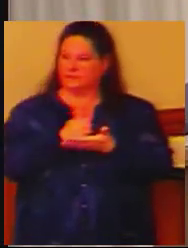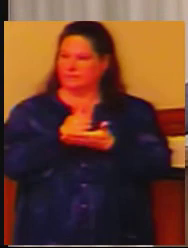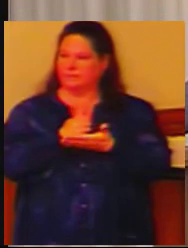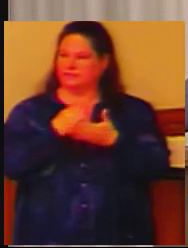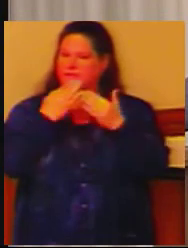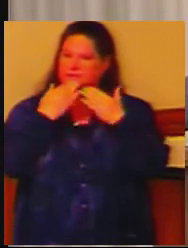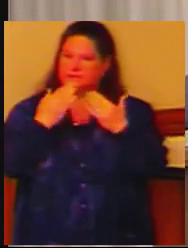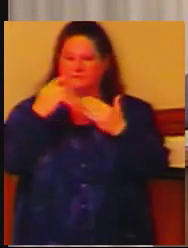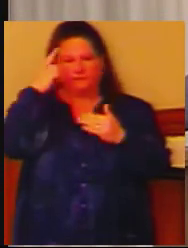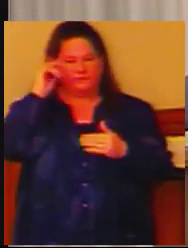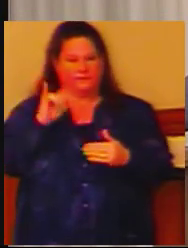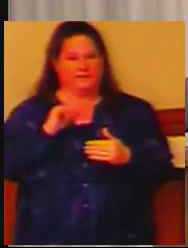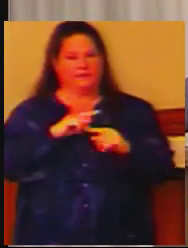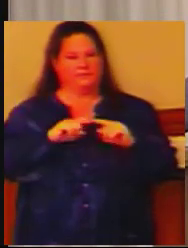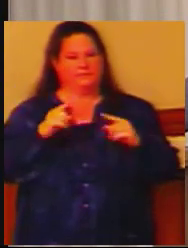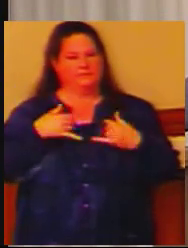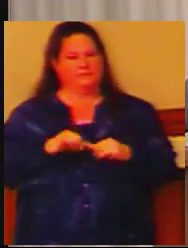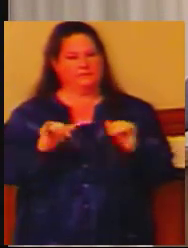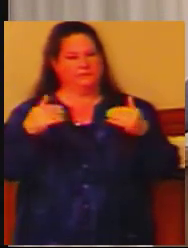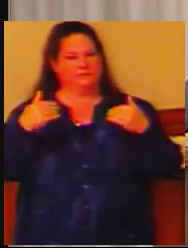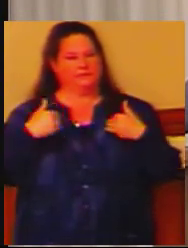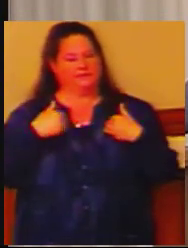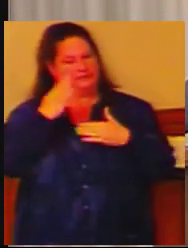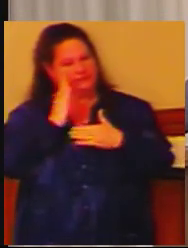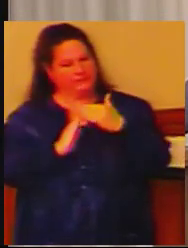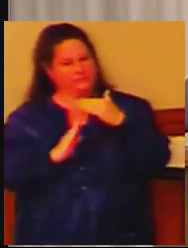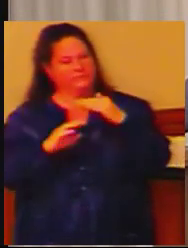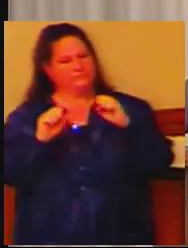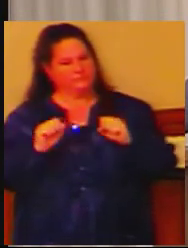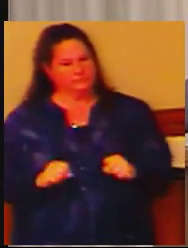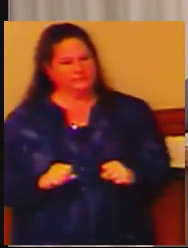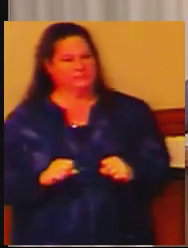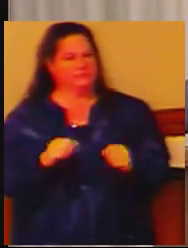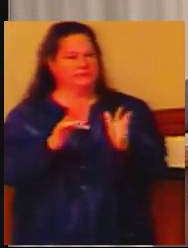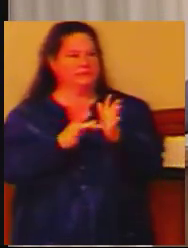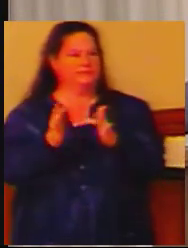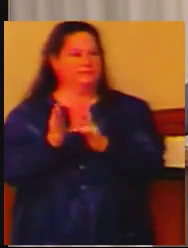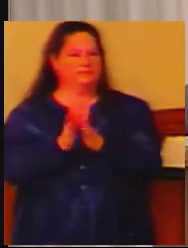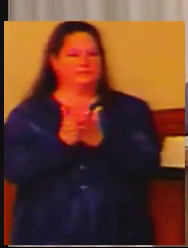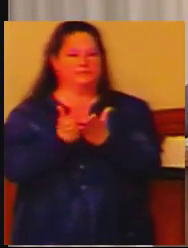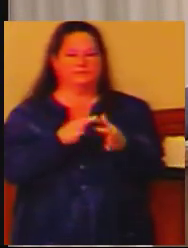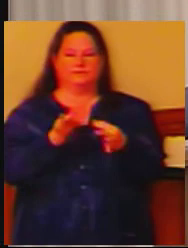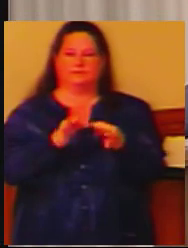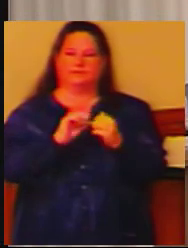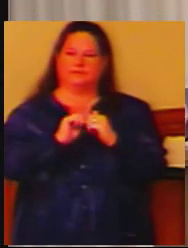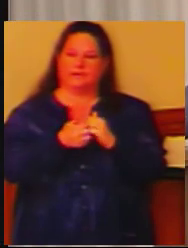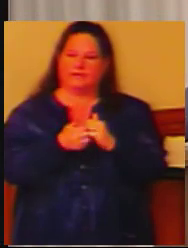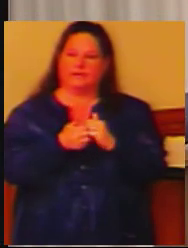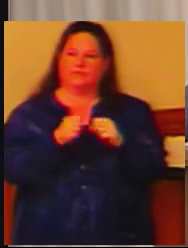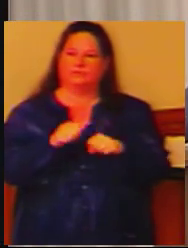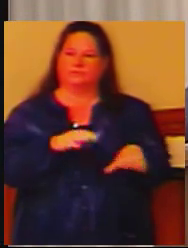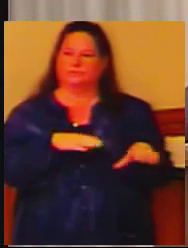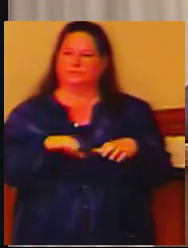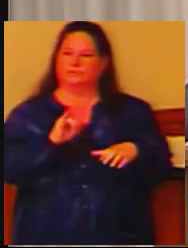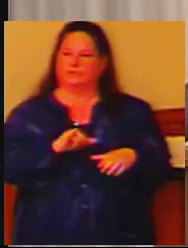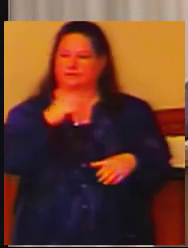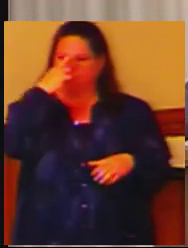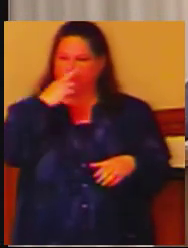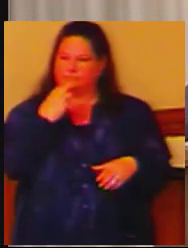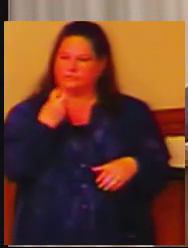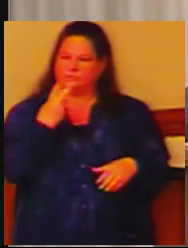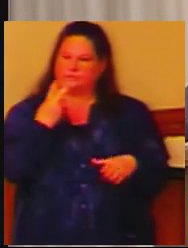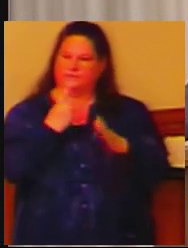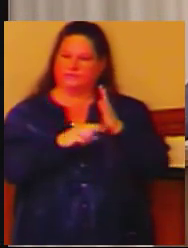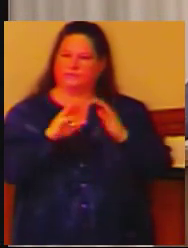and still have humility. It is possible. And the Bible tells us how we can do that. In Romans